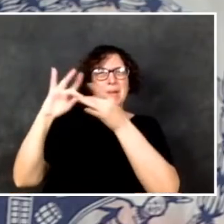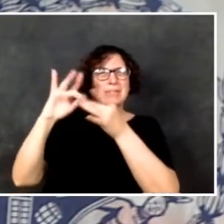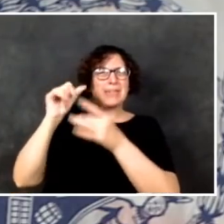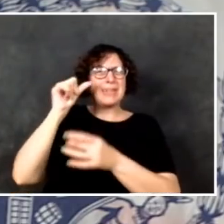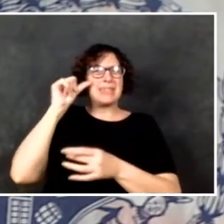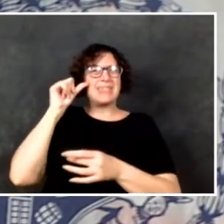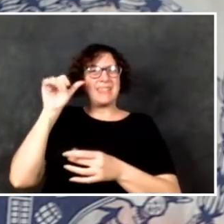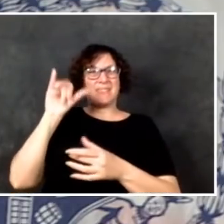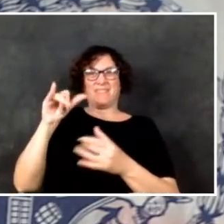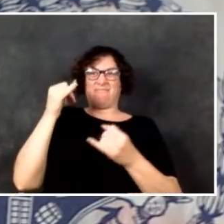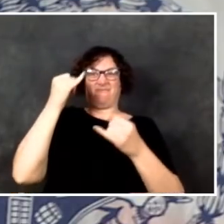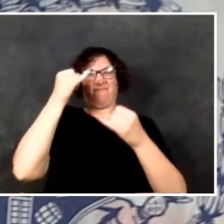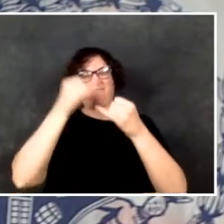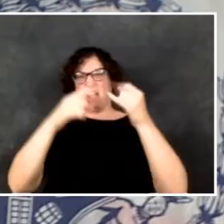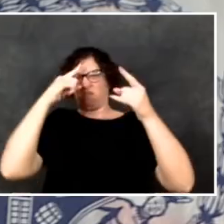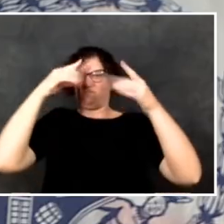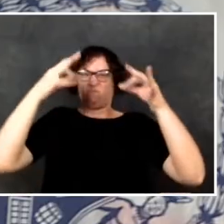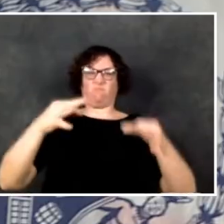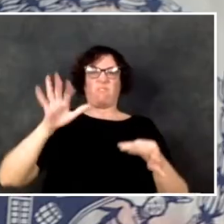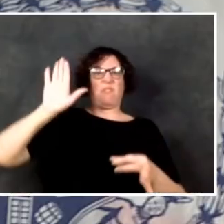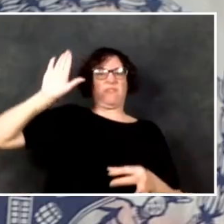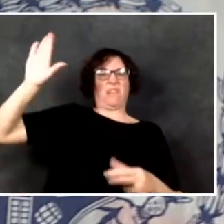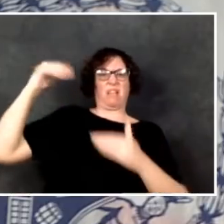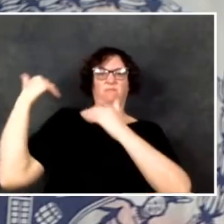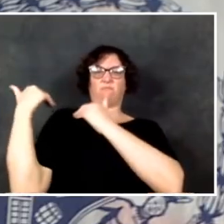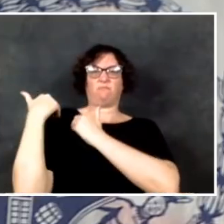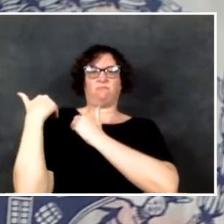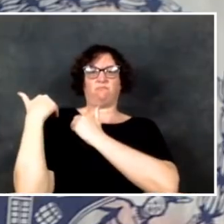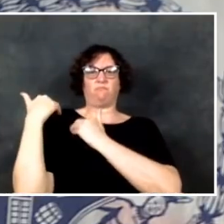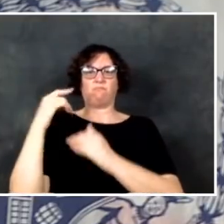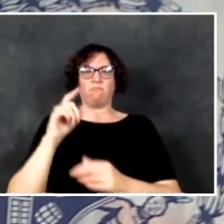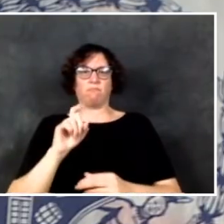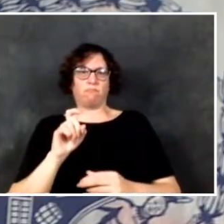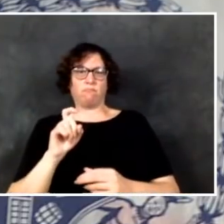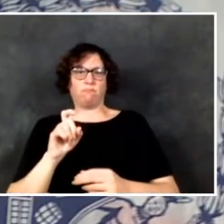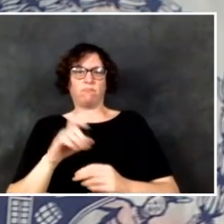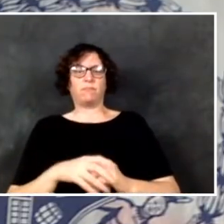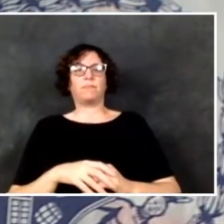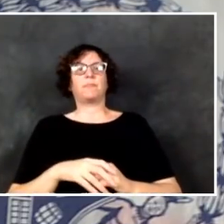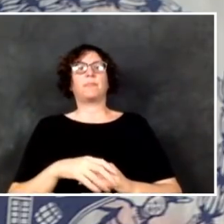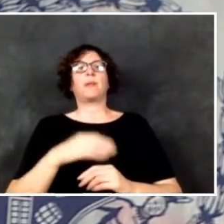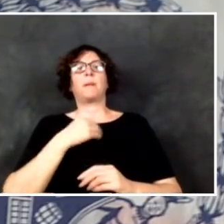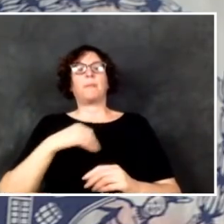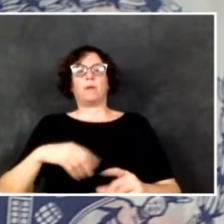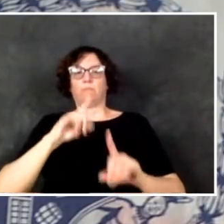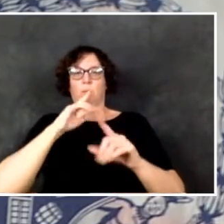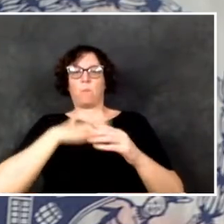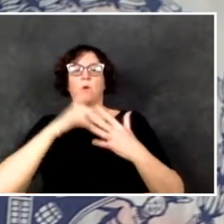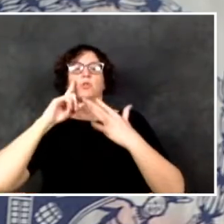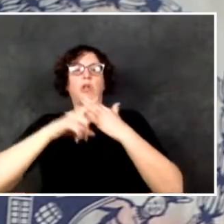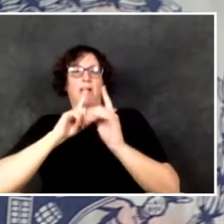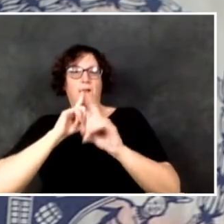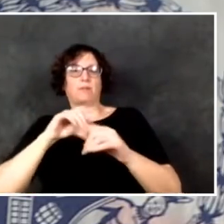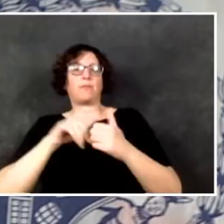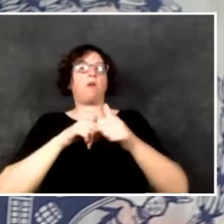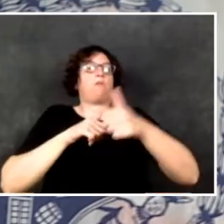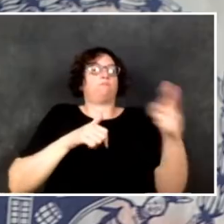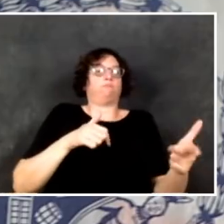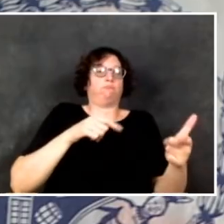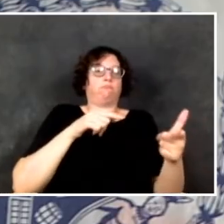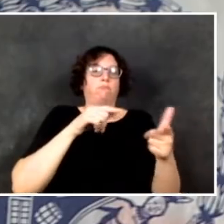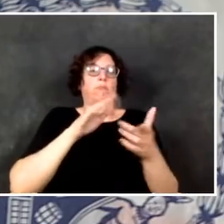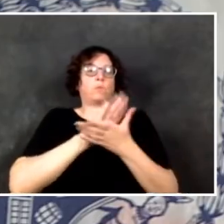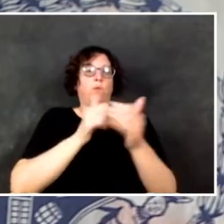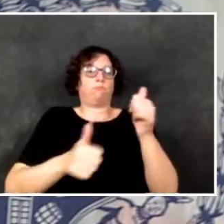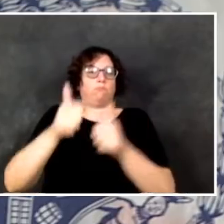just wondering if you can comment on that at all. I'll start and I'll pass to the chancellor on the specific numbers. It's as simple as